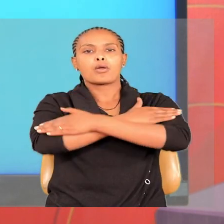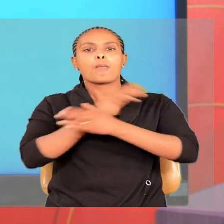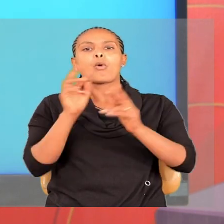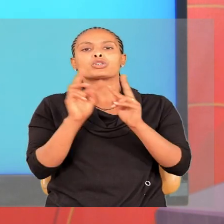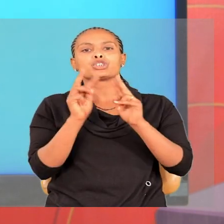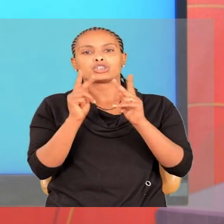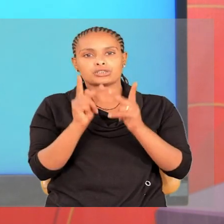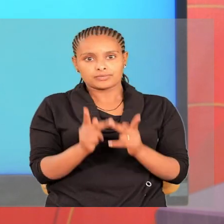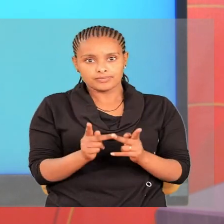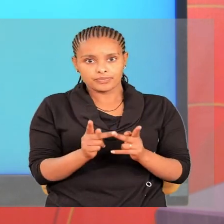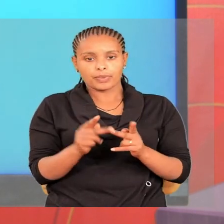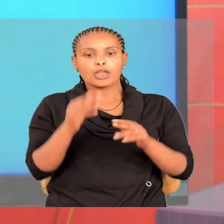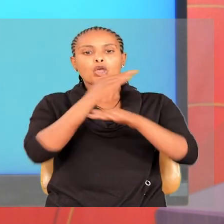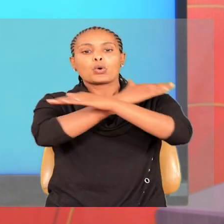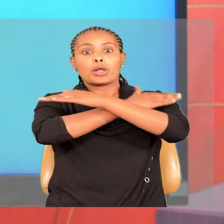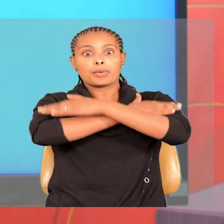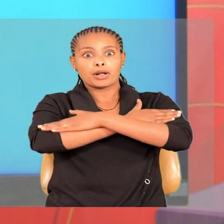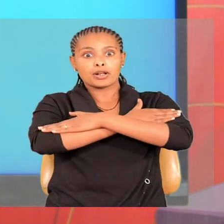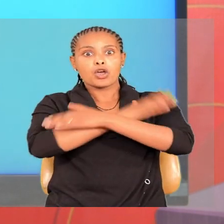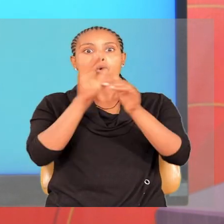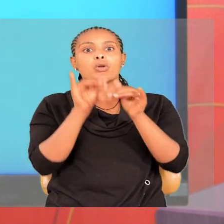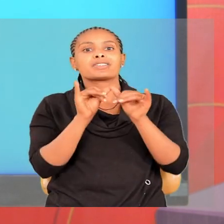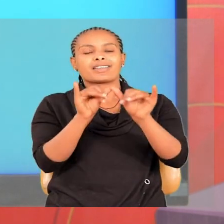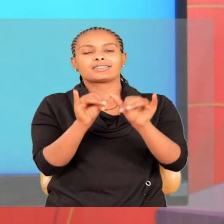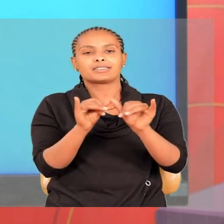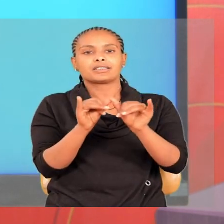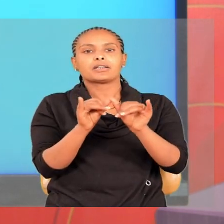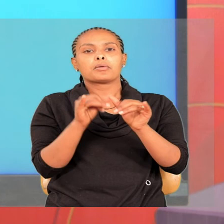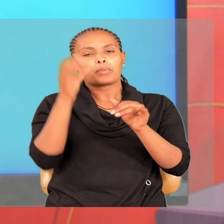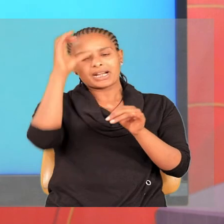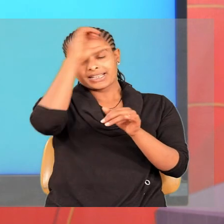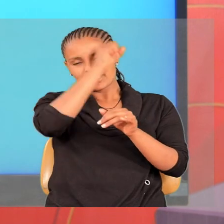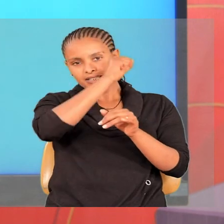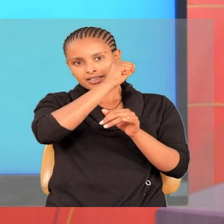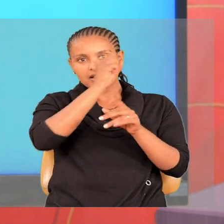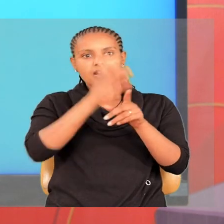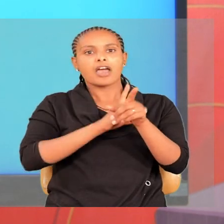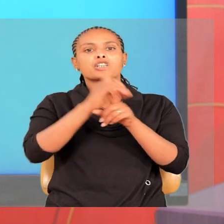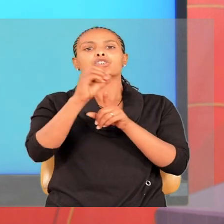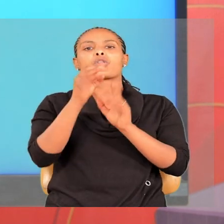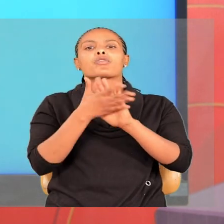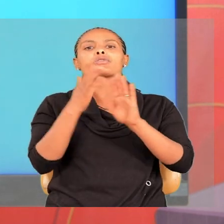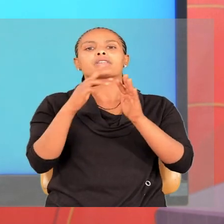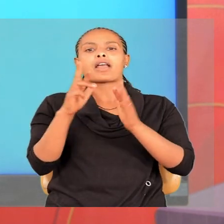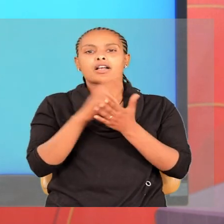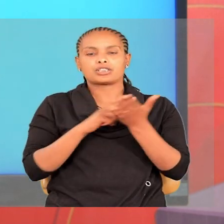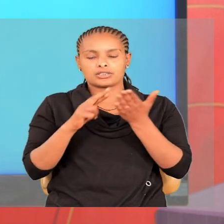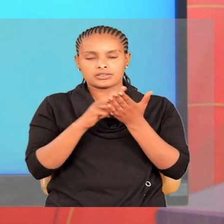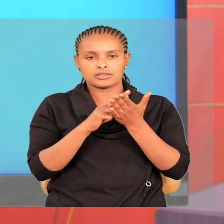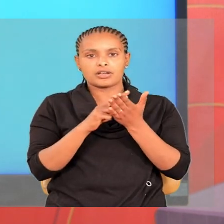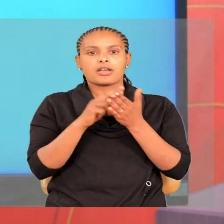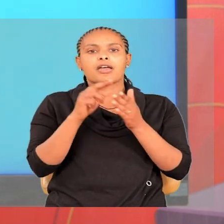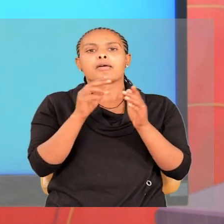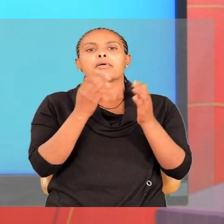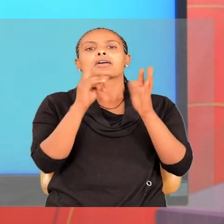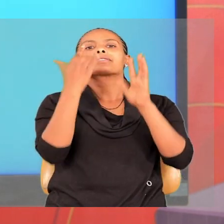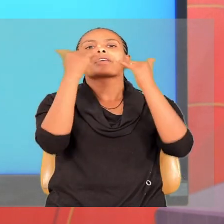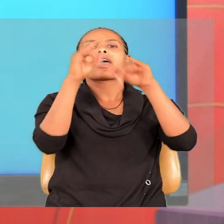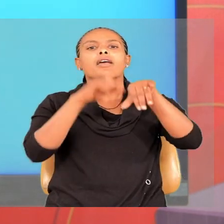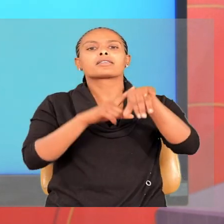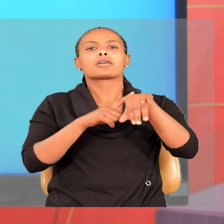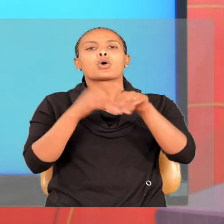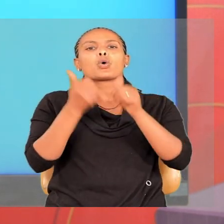position. Equilibrium constants predict direction of the reaction, extent to